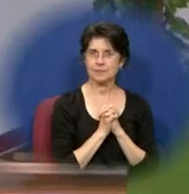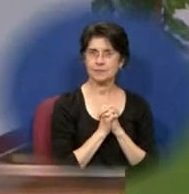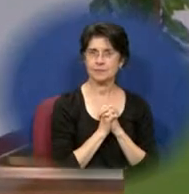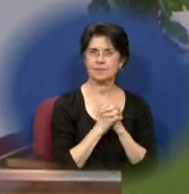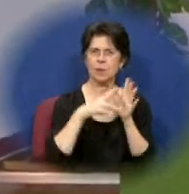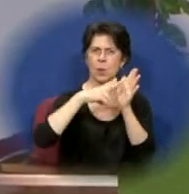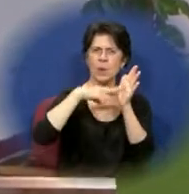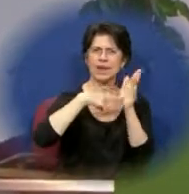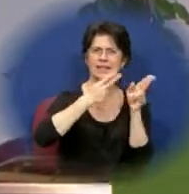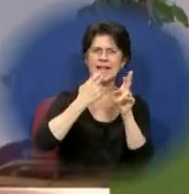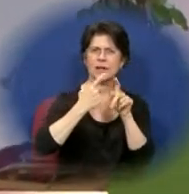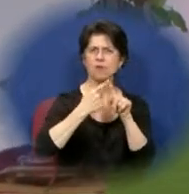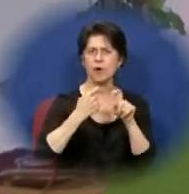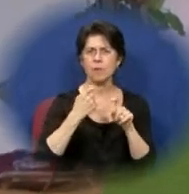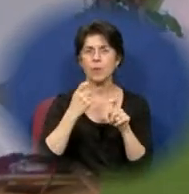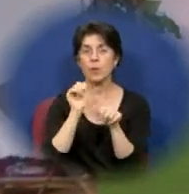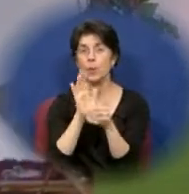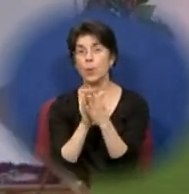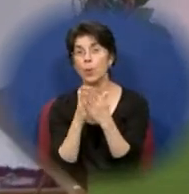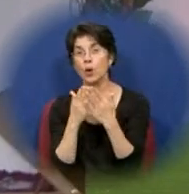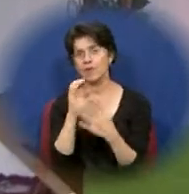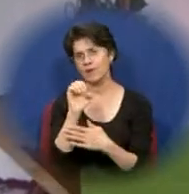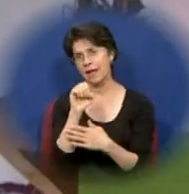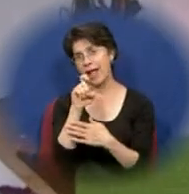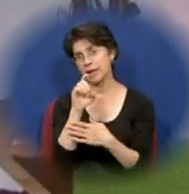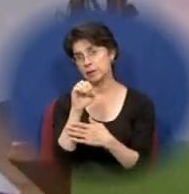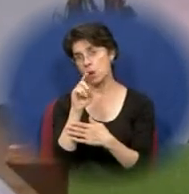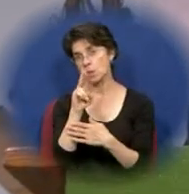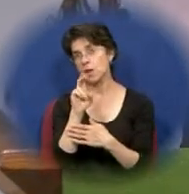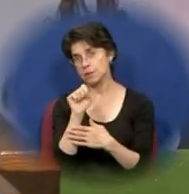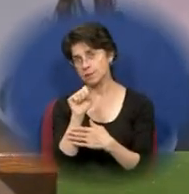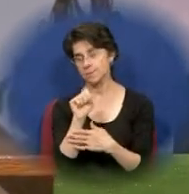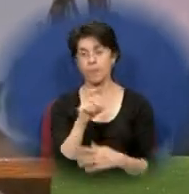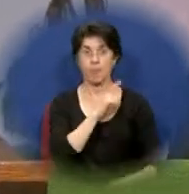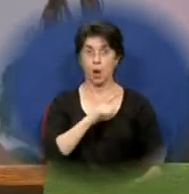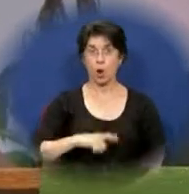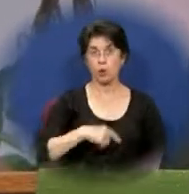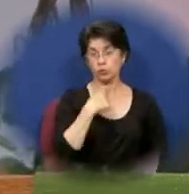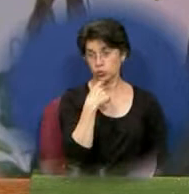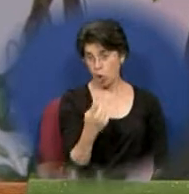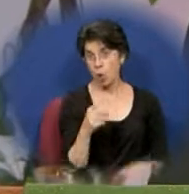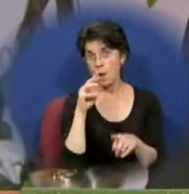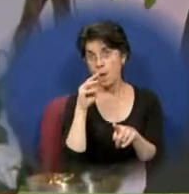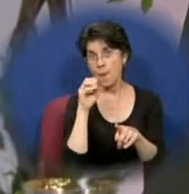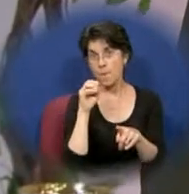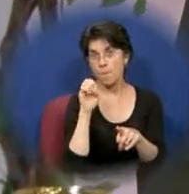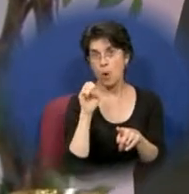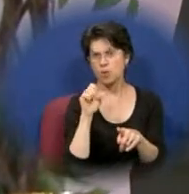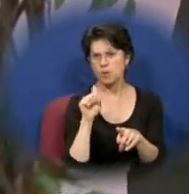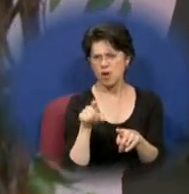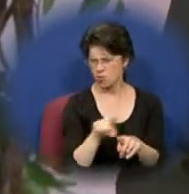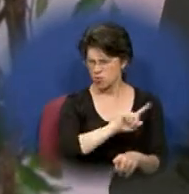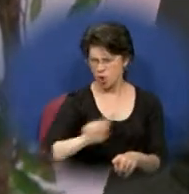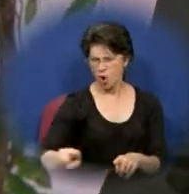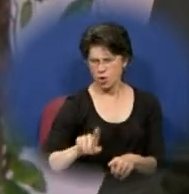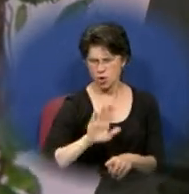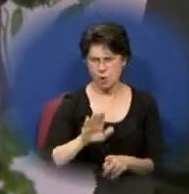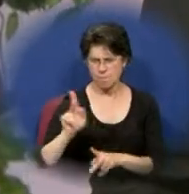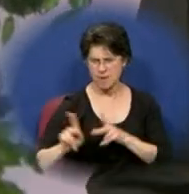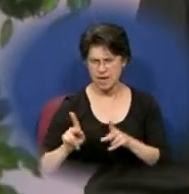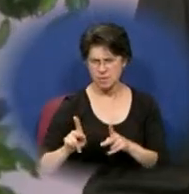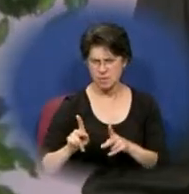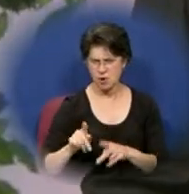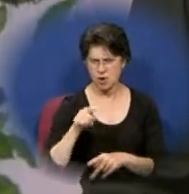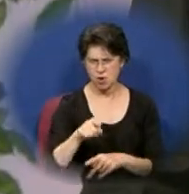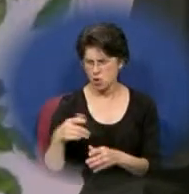A reading from the book of Exodus. The Lord said to Moses, "Go down at once to your people, whom you